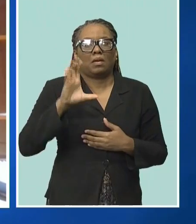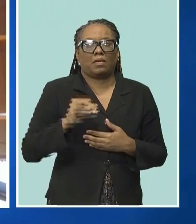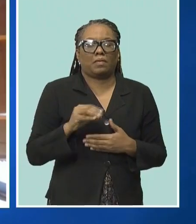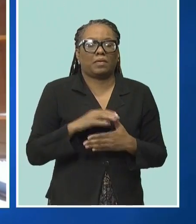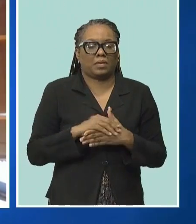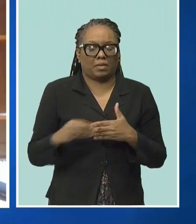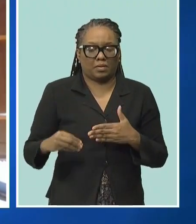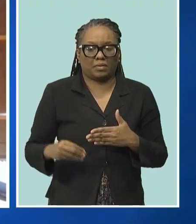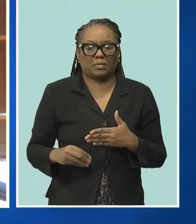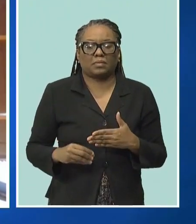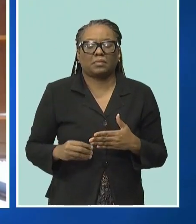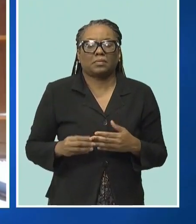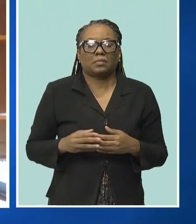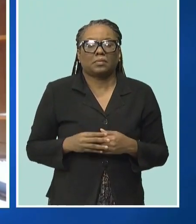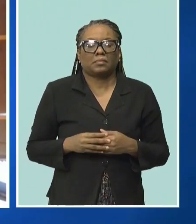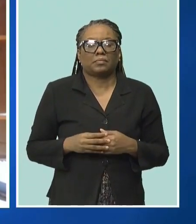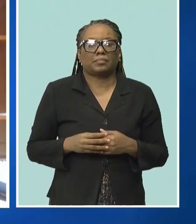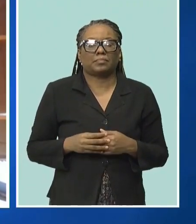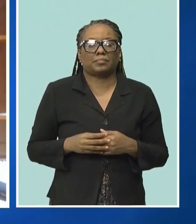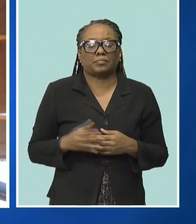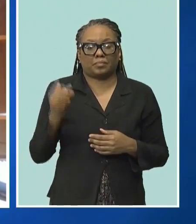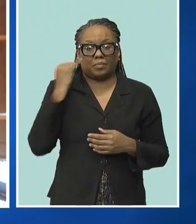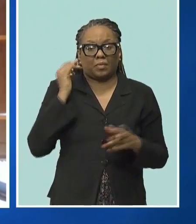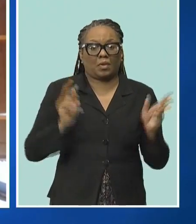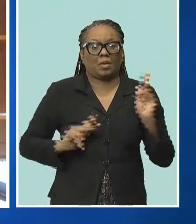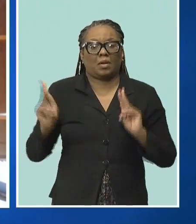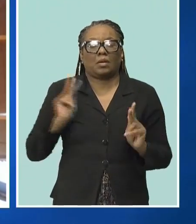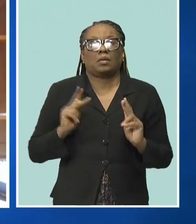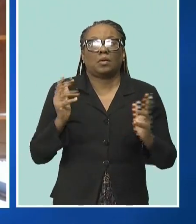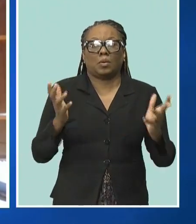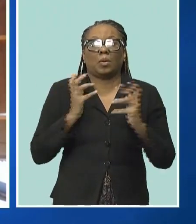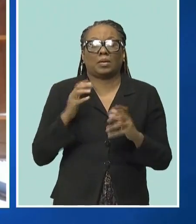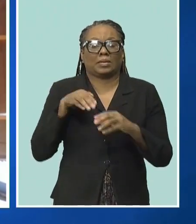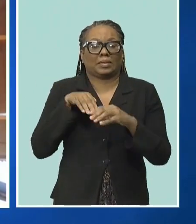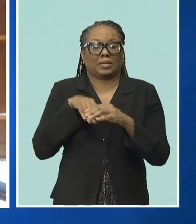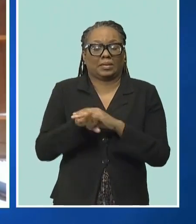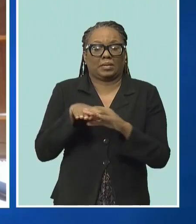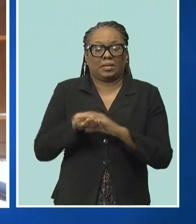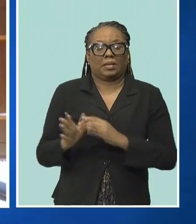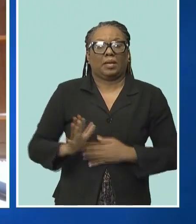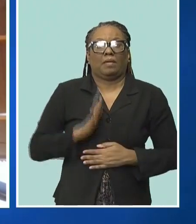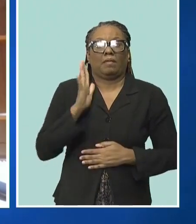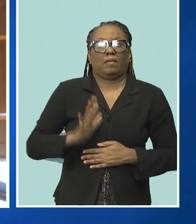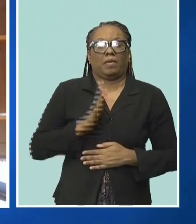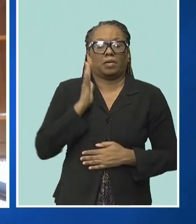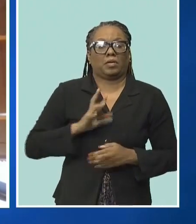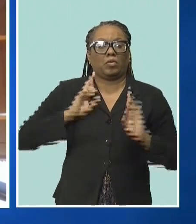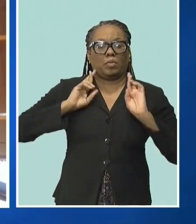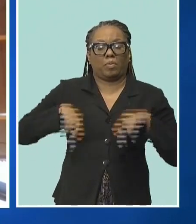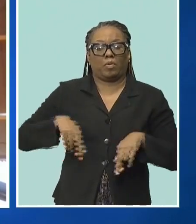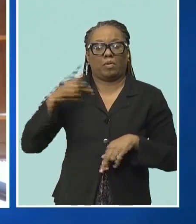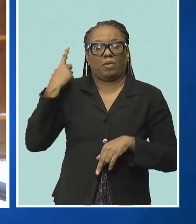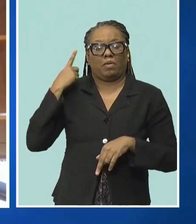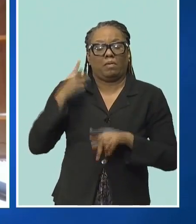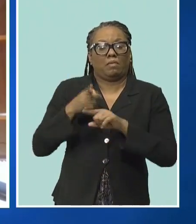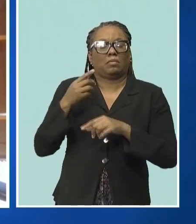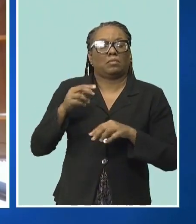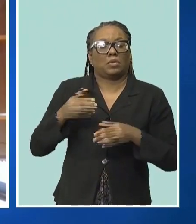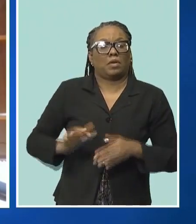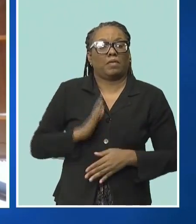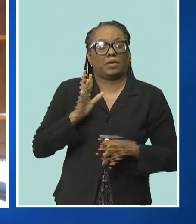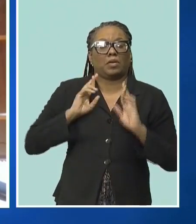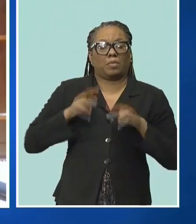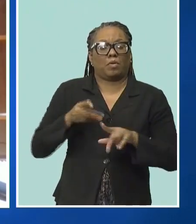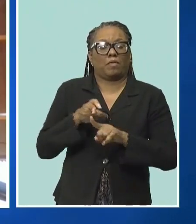for persons who want to access the official report of the Labor Department. If they have